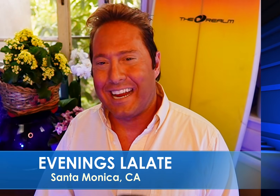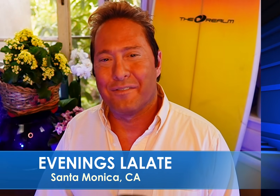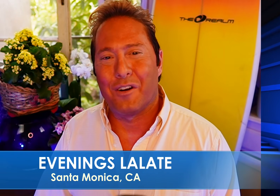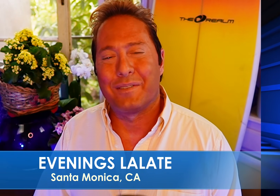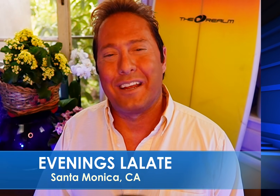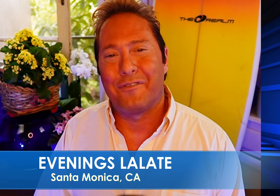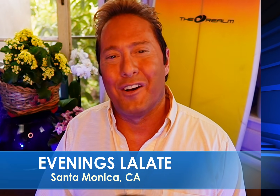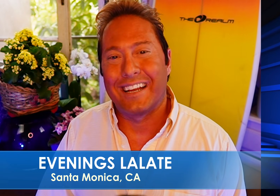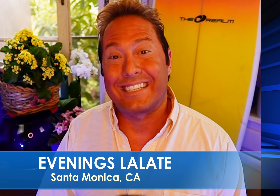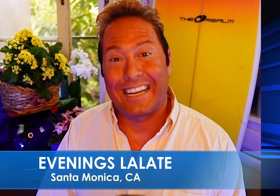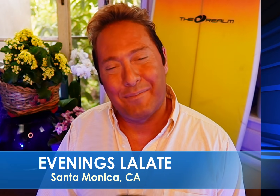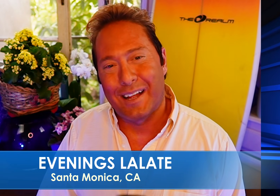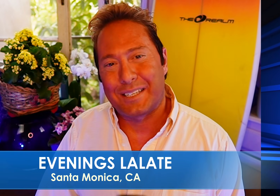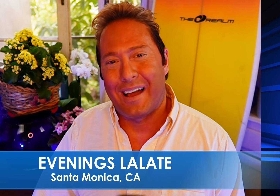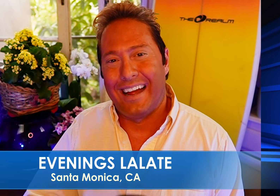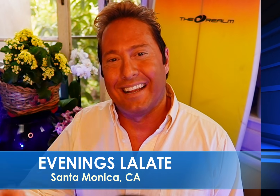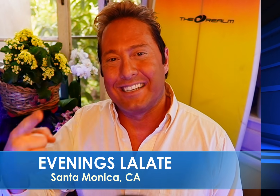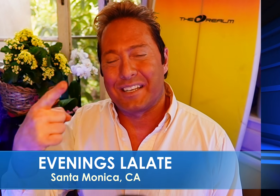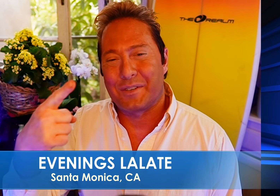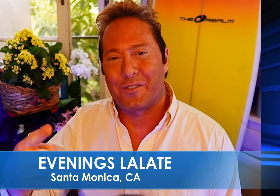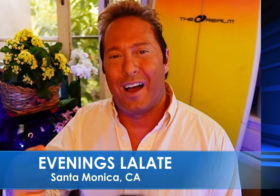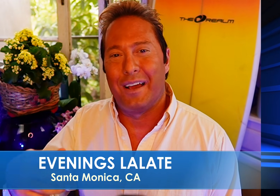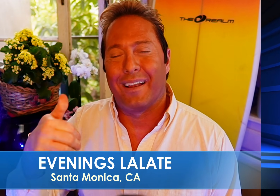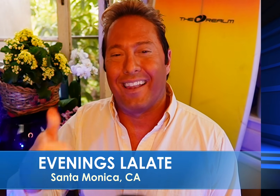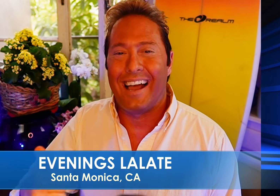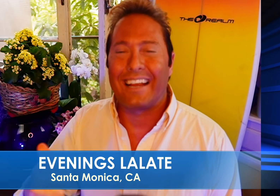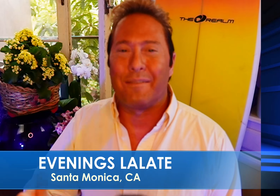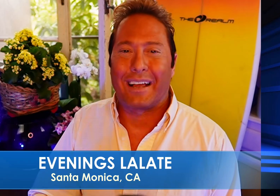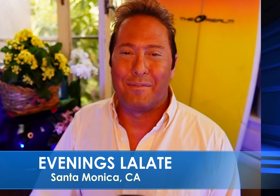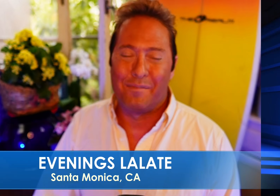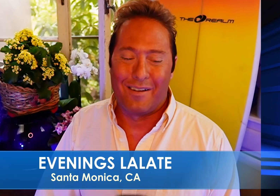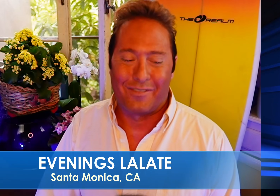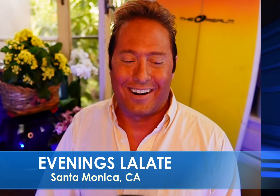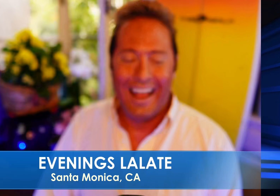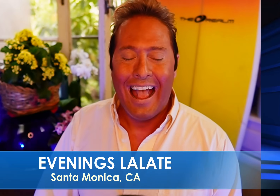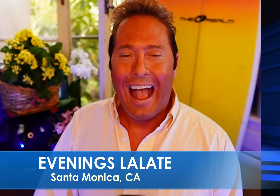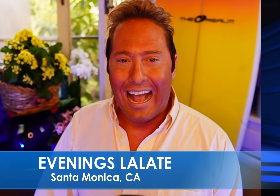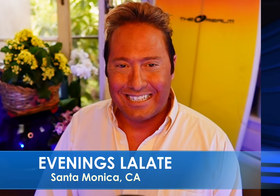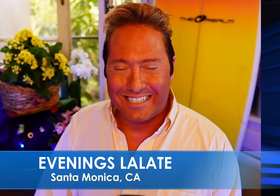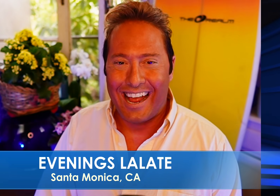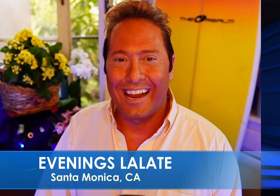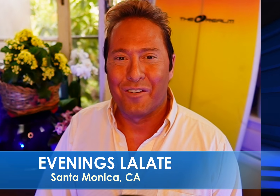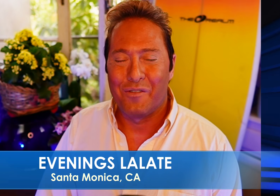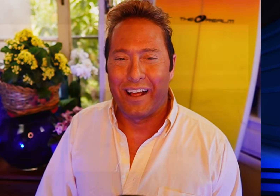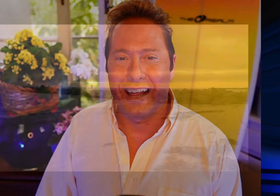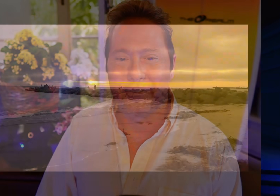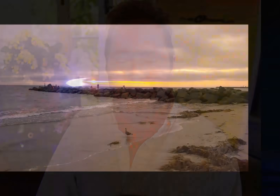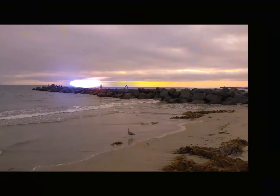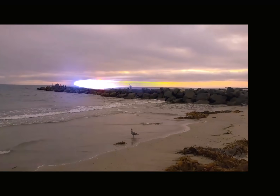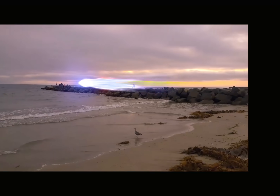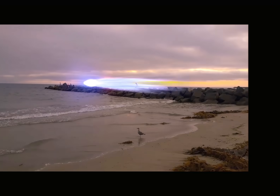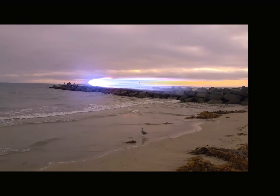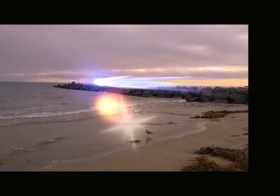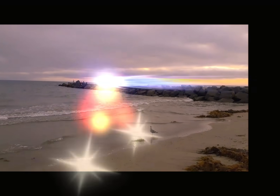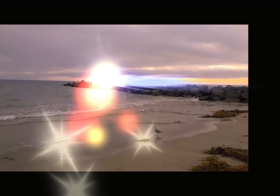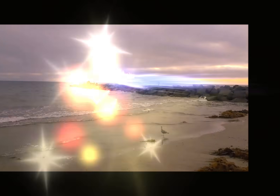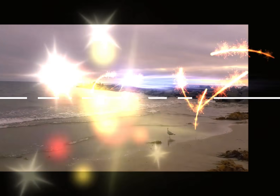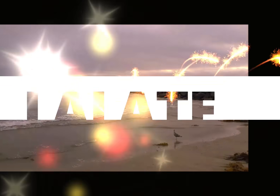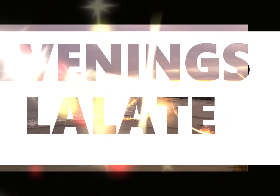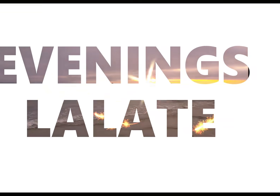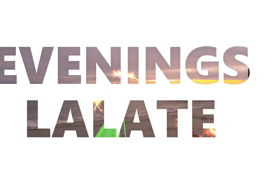VIP. Stay informed, stay focused, keep on smiling, subscribe, like, and become a member. And stay with LA.